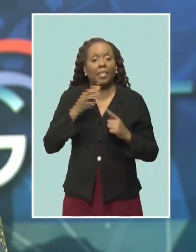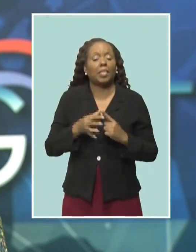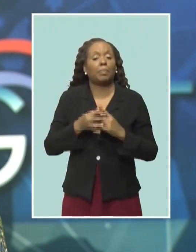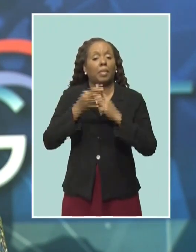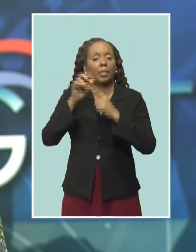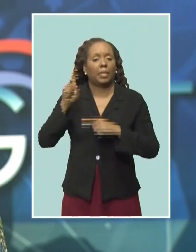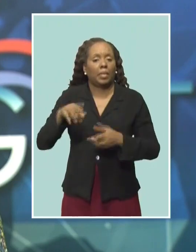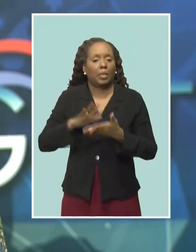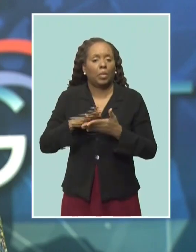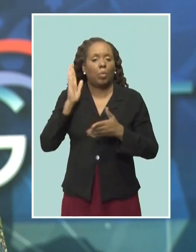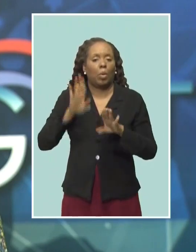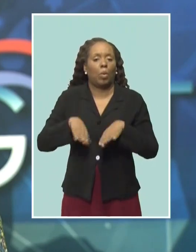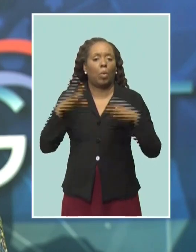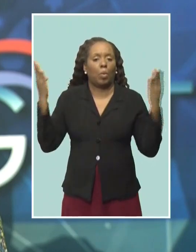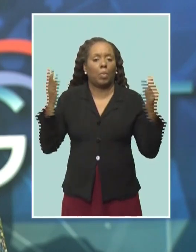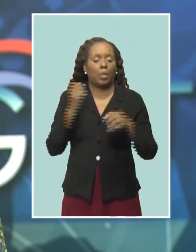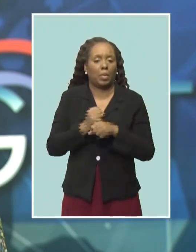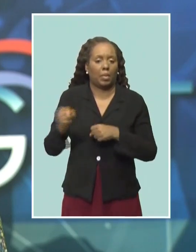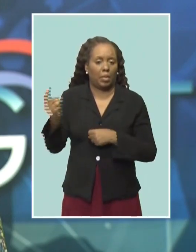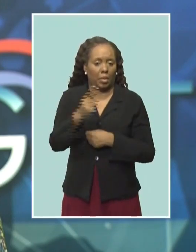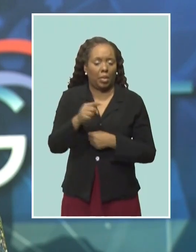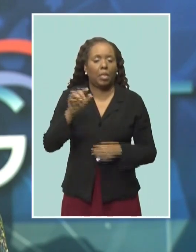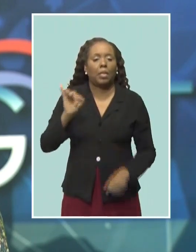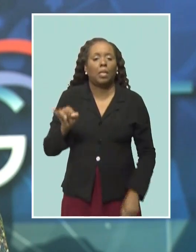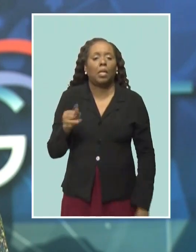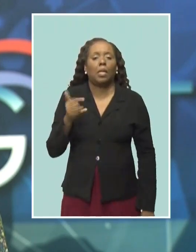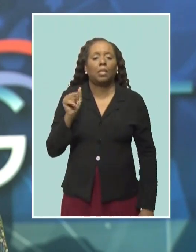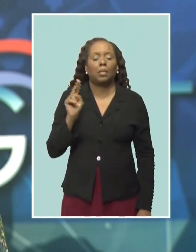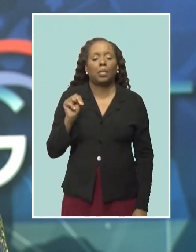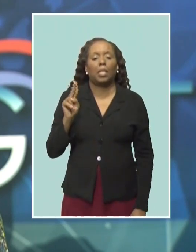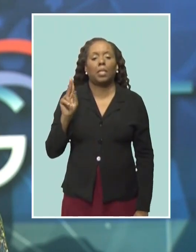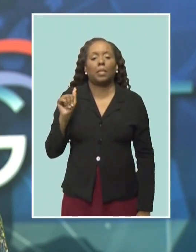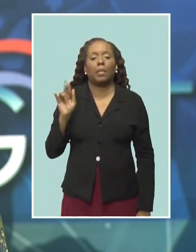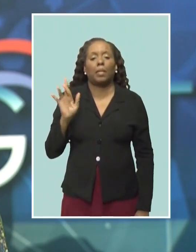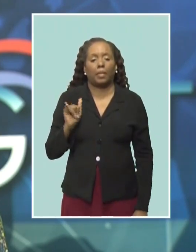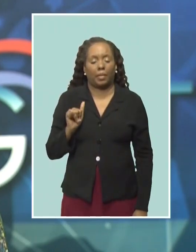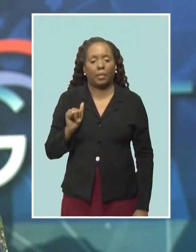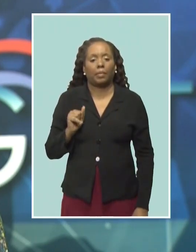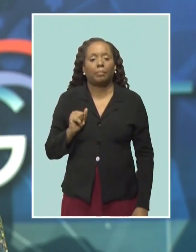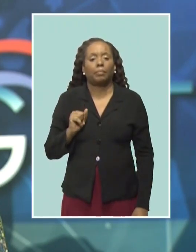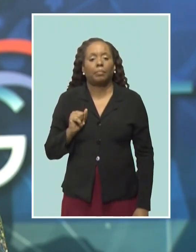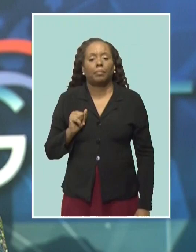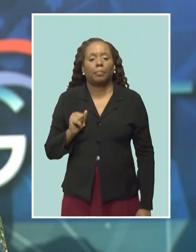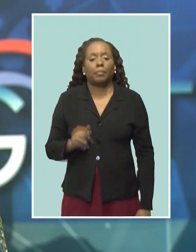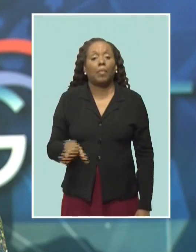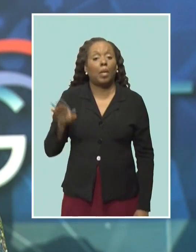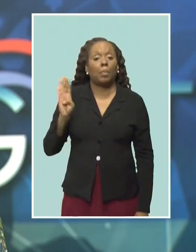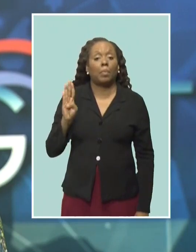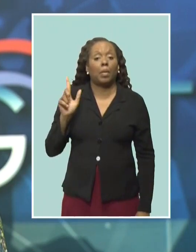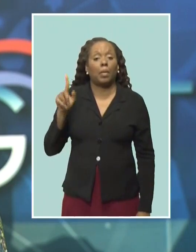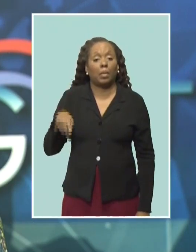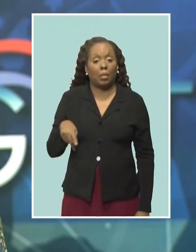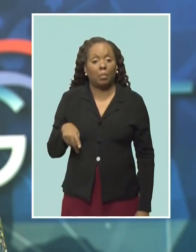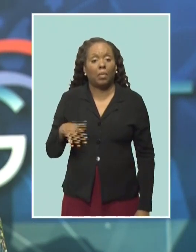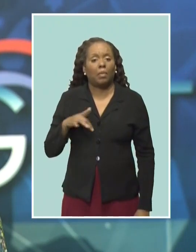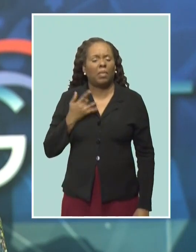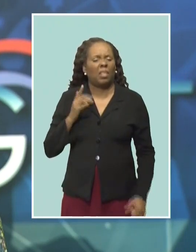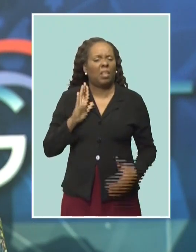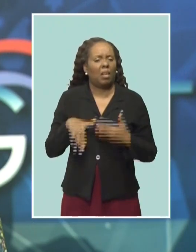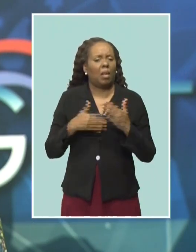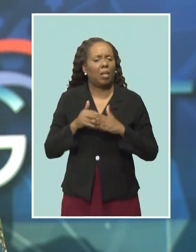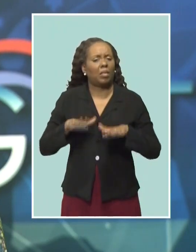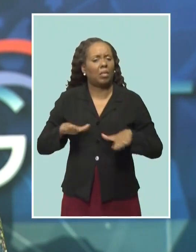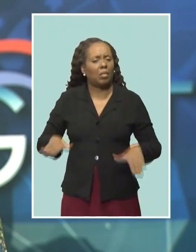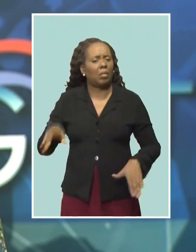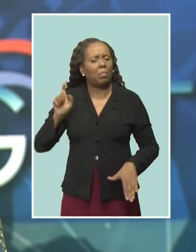will reopen its doors in January 2025. Mr. Hinkson notes officials in the Barbados Labour Party government feel all children